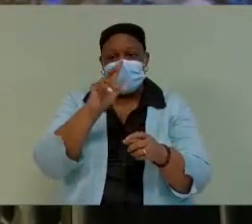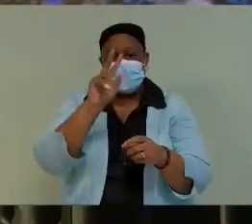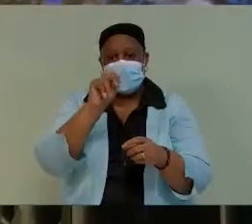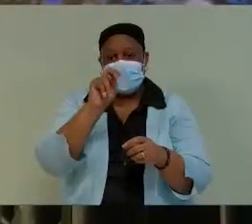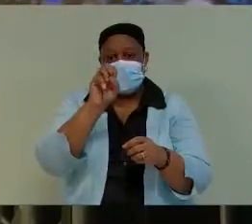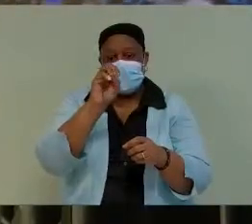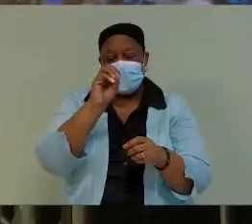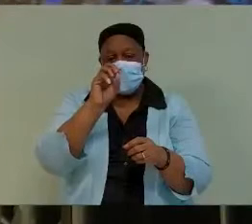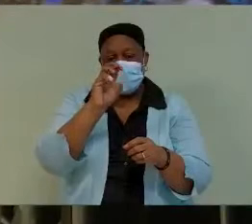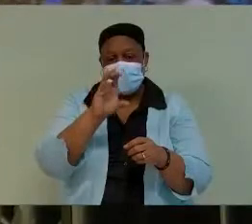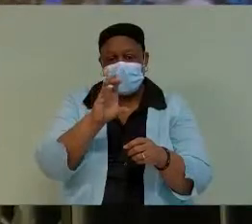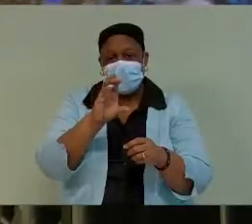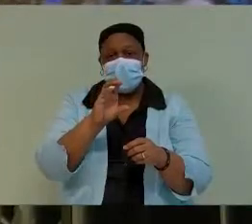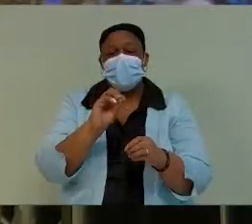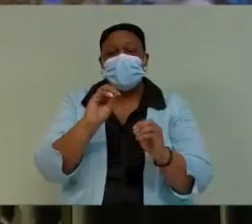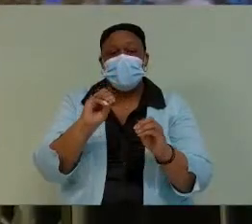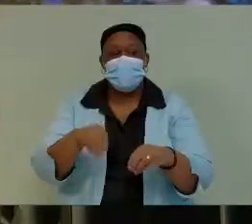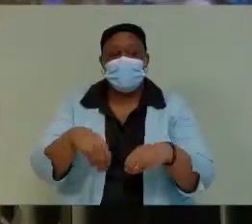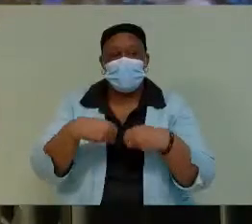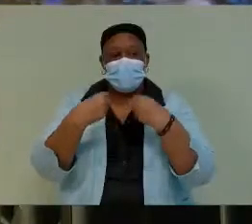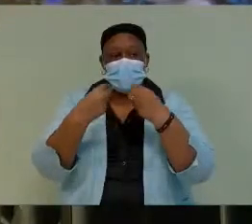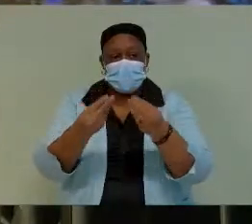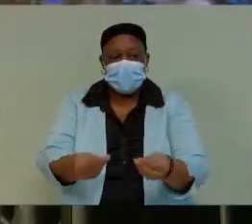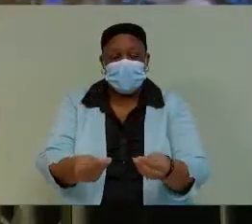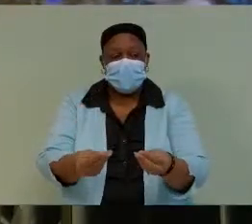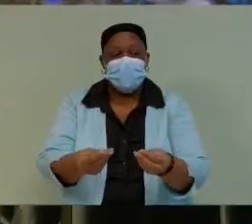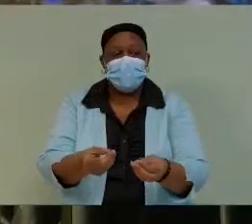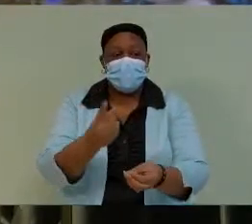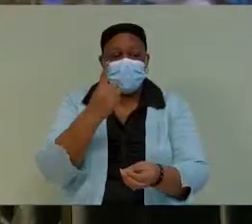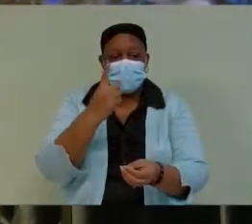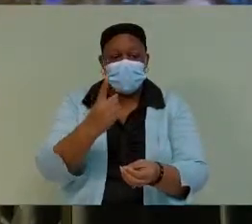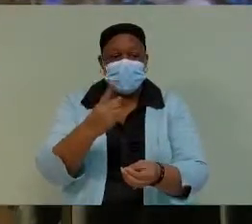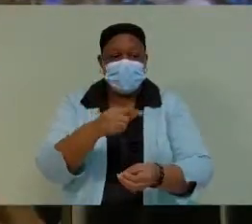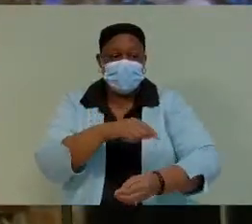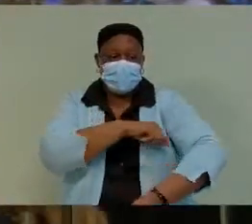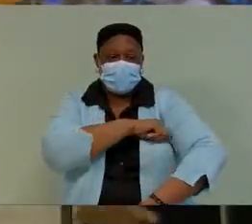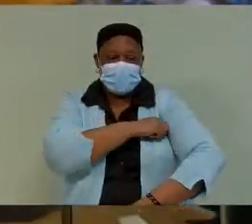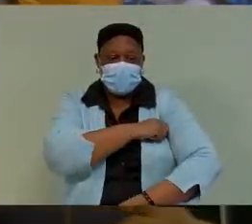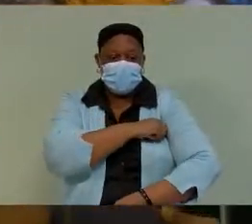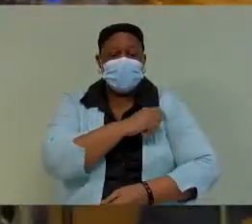Laws, as well as Mr. Boone, to have the presentation.